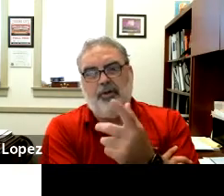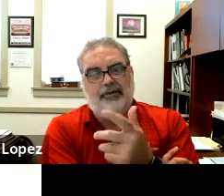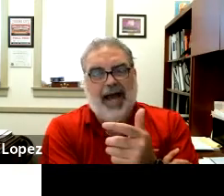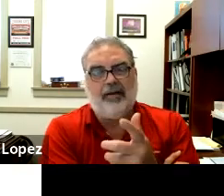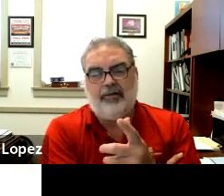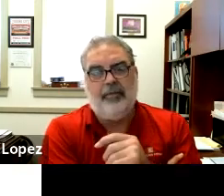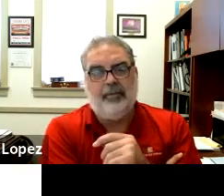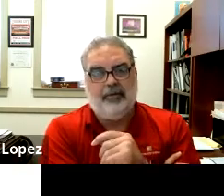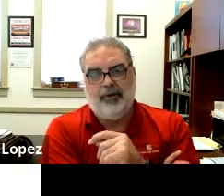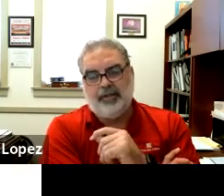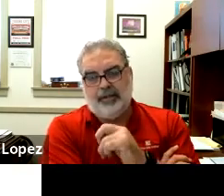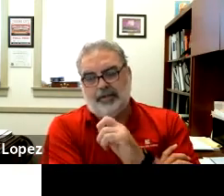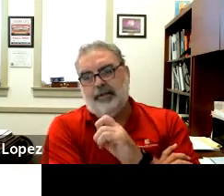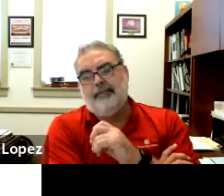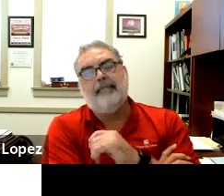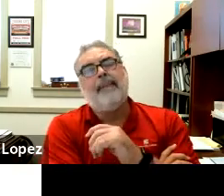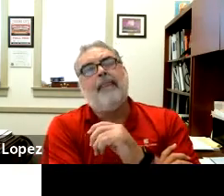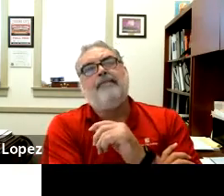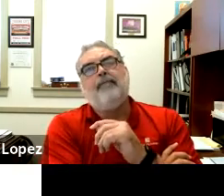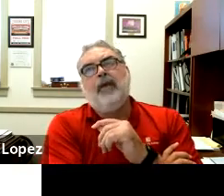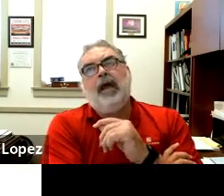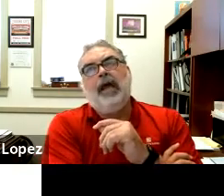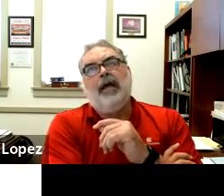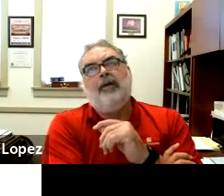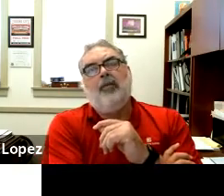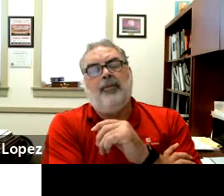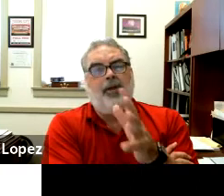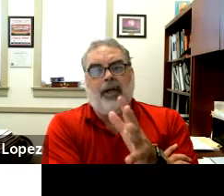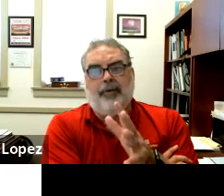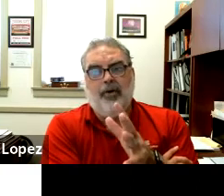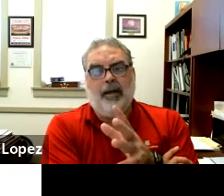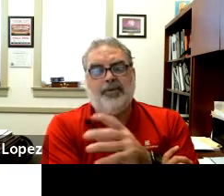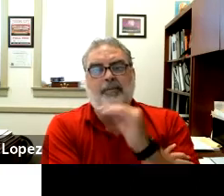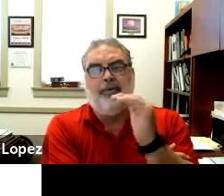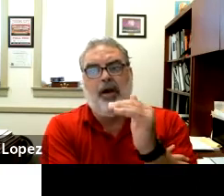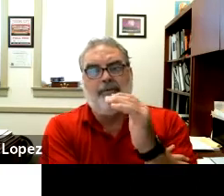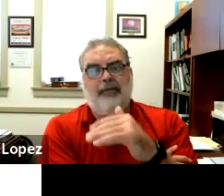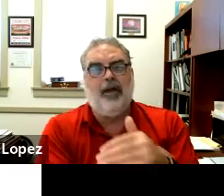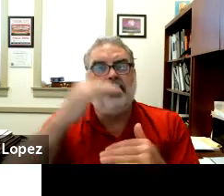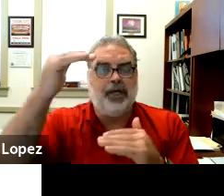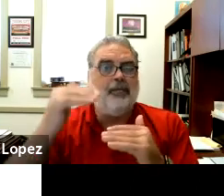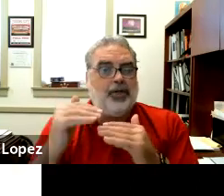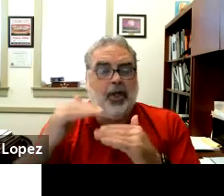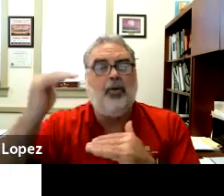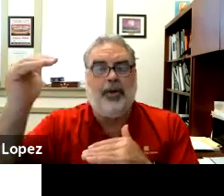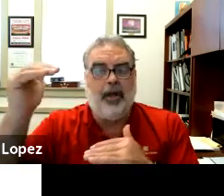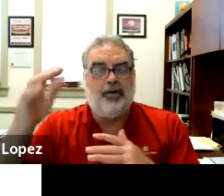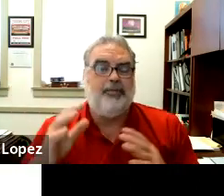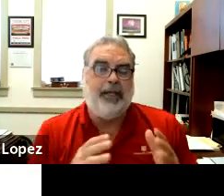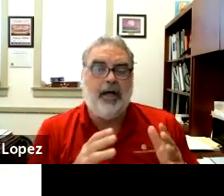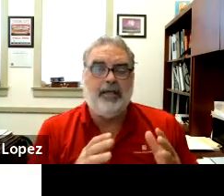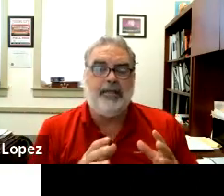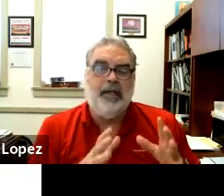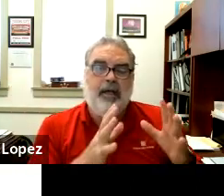students to the faculty member, for instance, okay? And when we look at programs, some programs have numbers that are much lower than